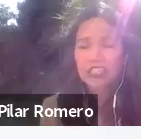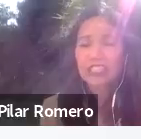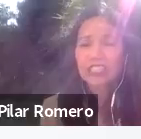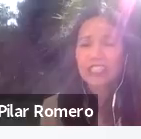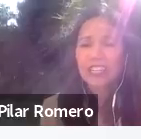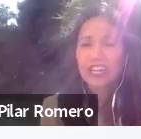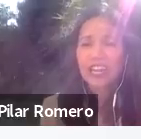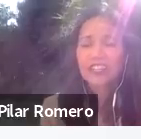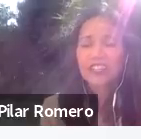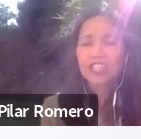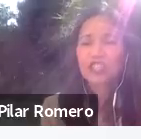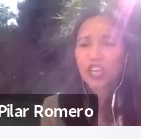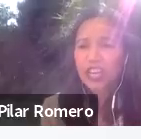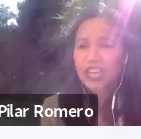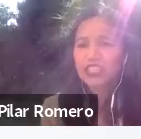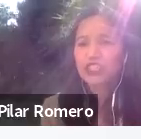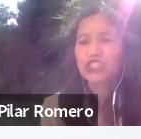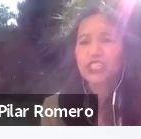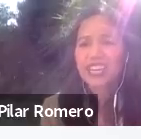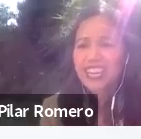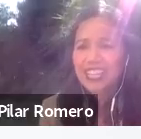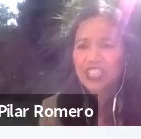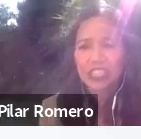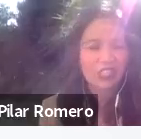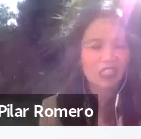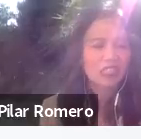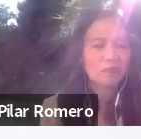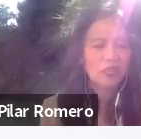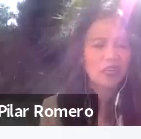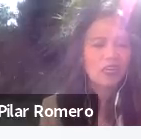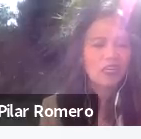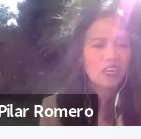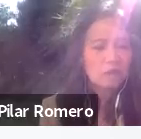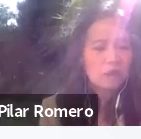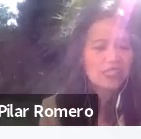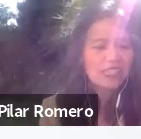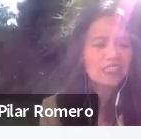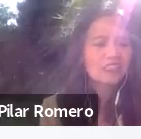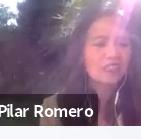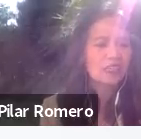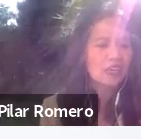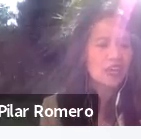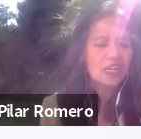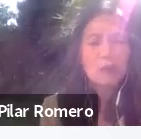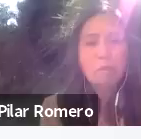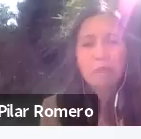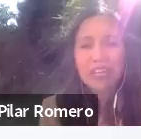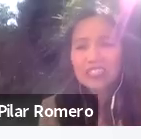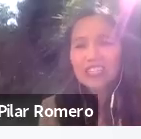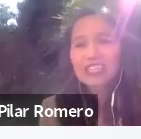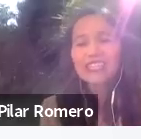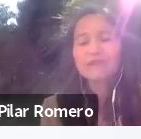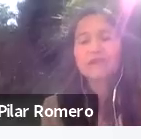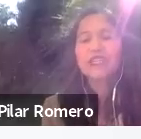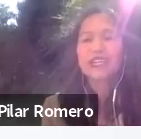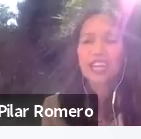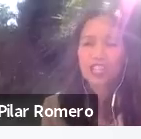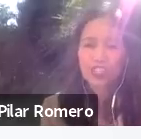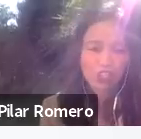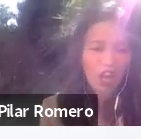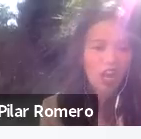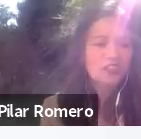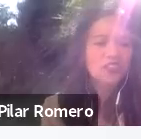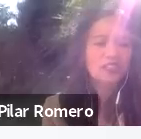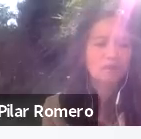but as a change agent, committed in building